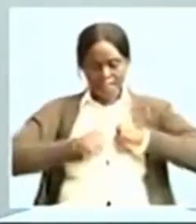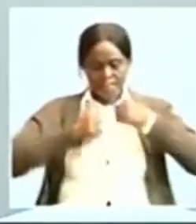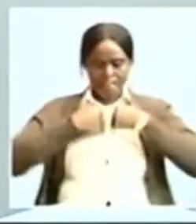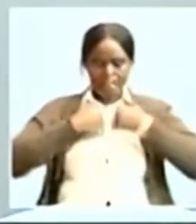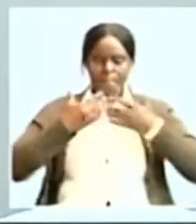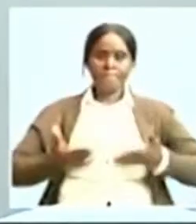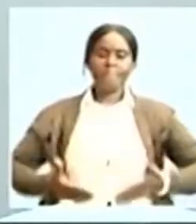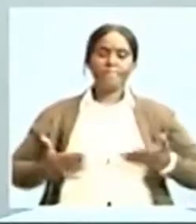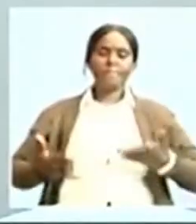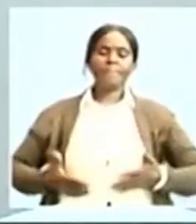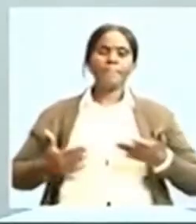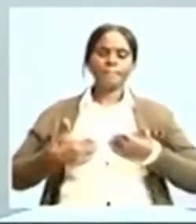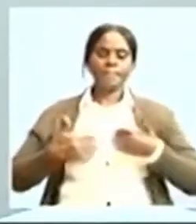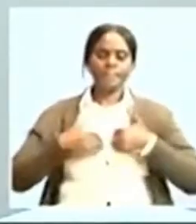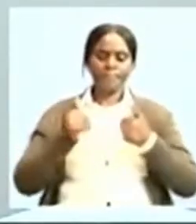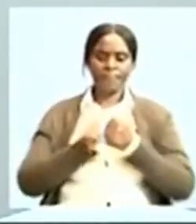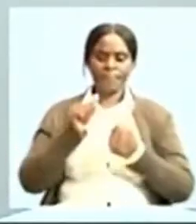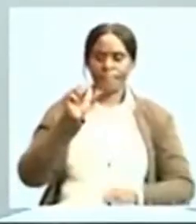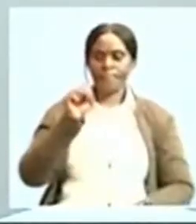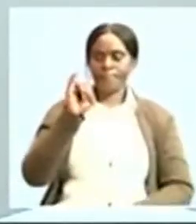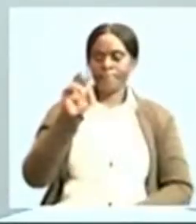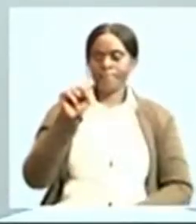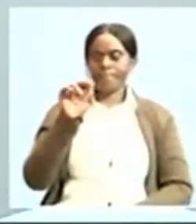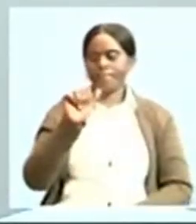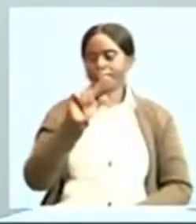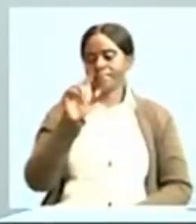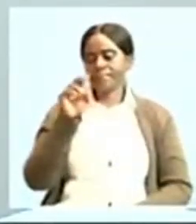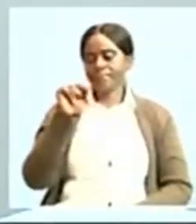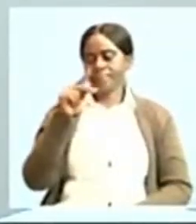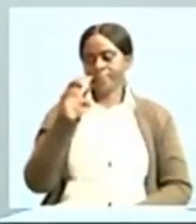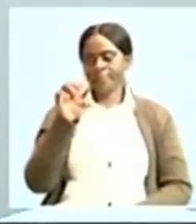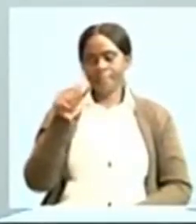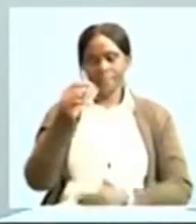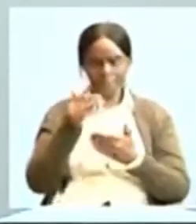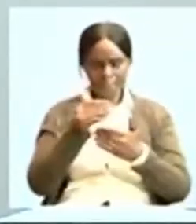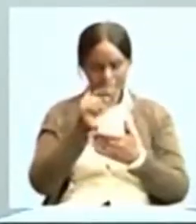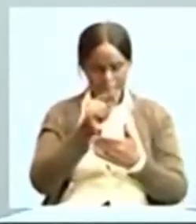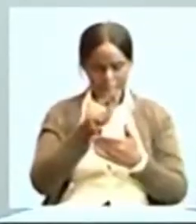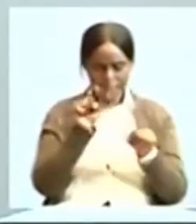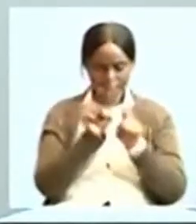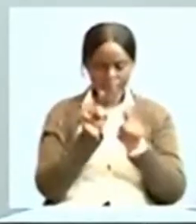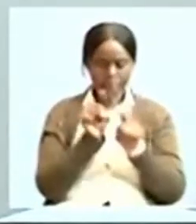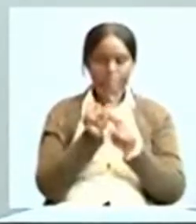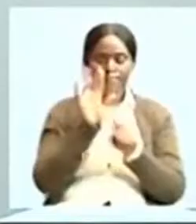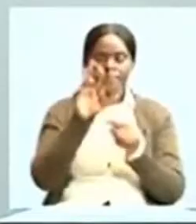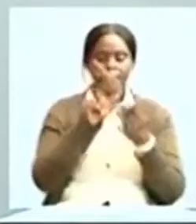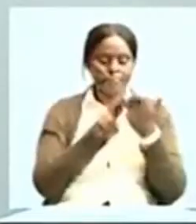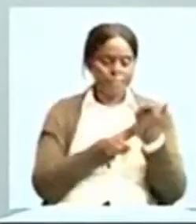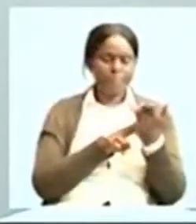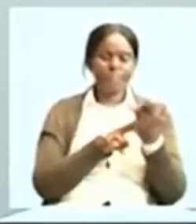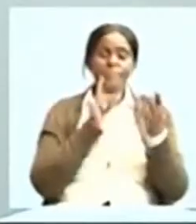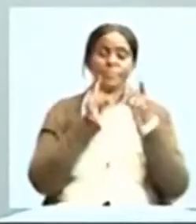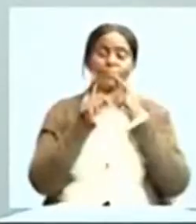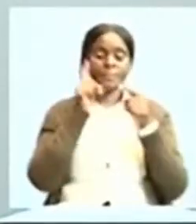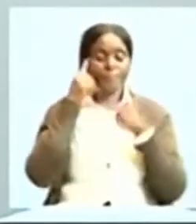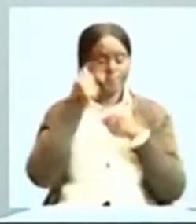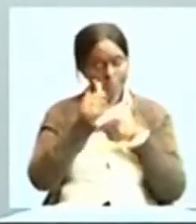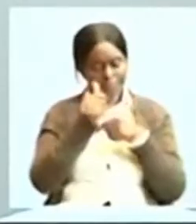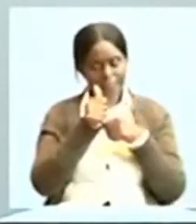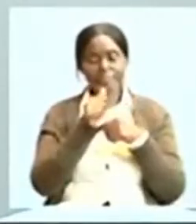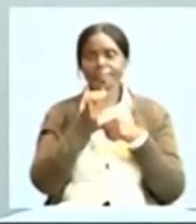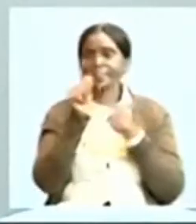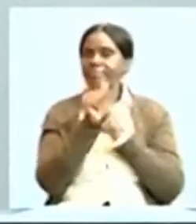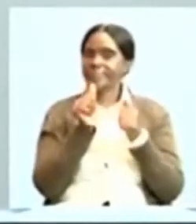are pleased with Sinazongwe Council that you are almost getting there, And your report speaks for itself. It's